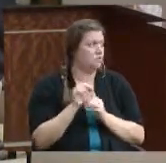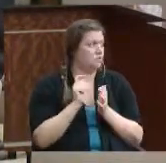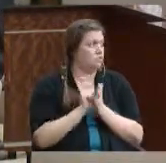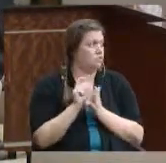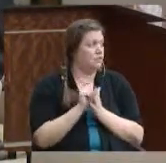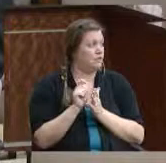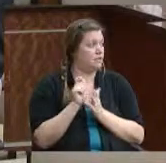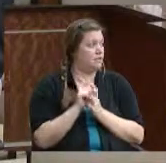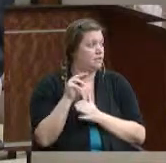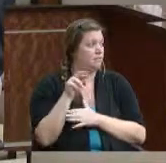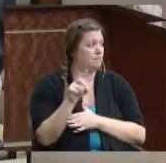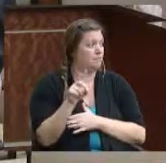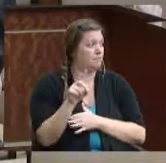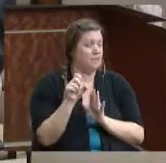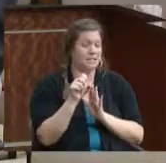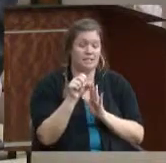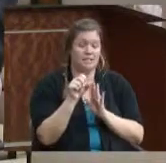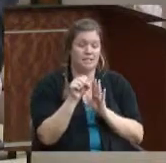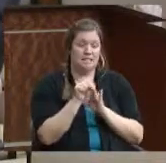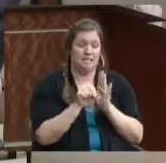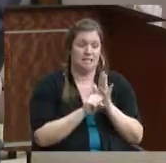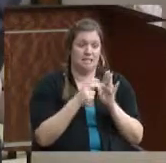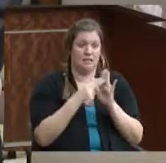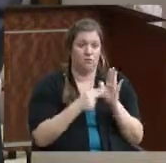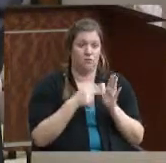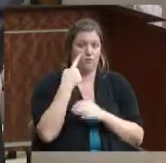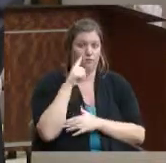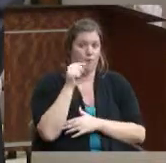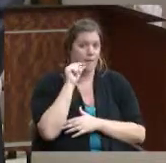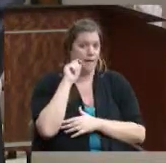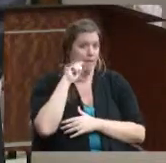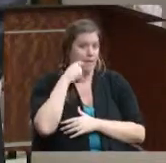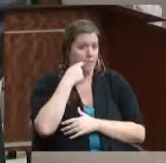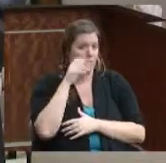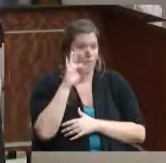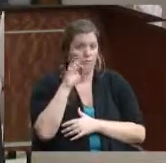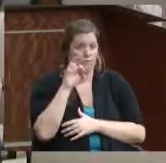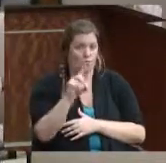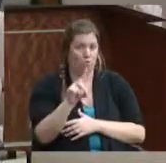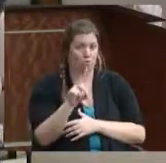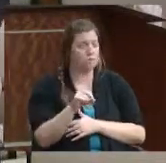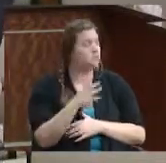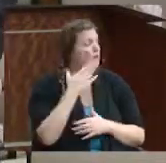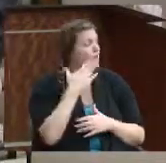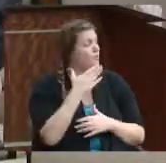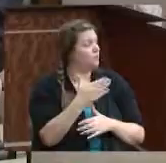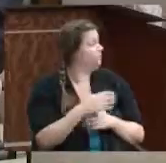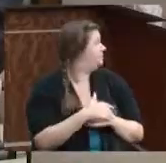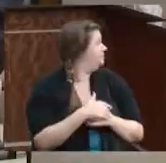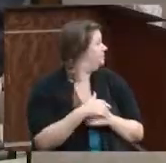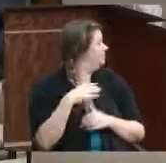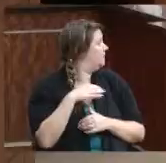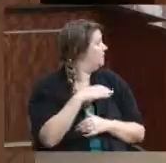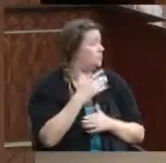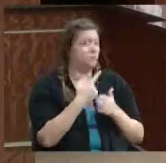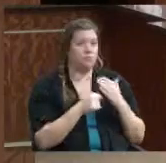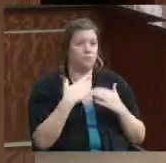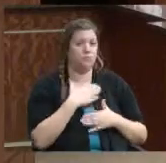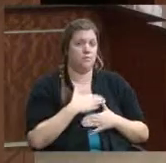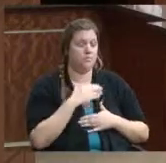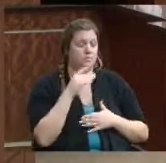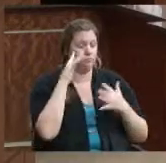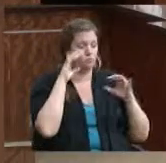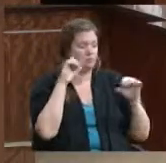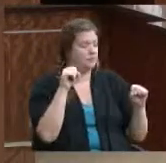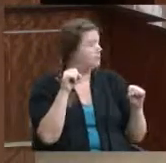the Maryland state contract with Apple Ford. Thank you, Mr. McCullough. Council, what's your pleasure?